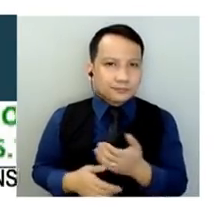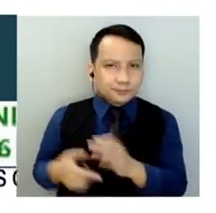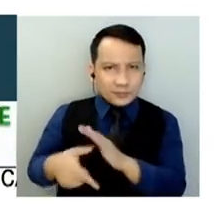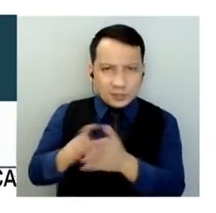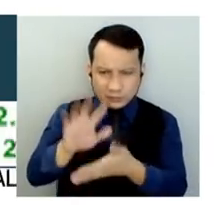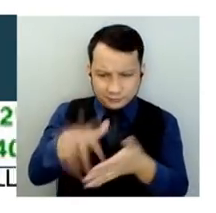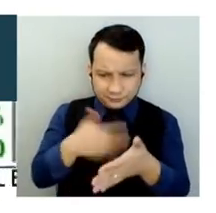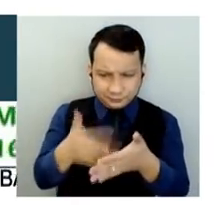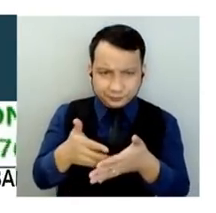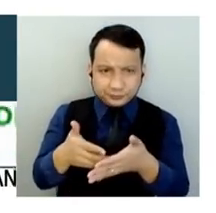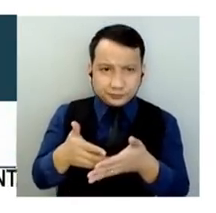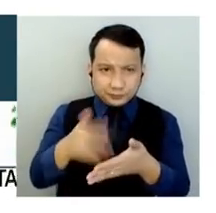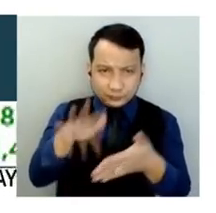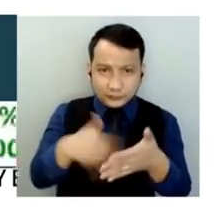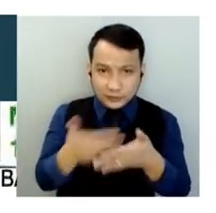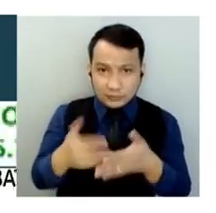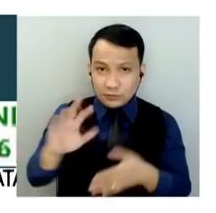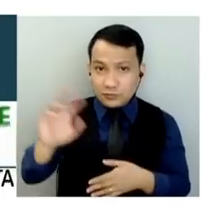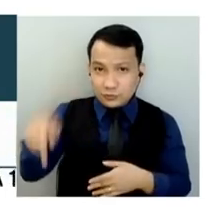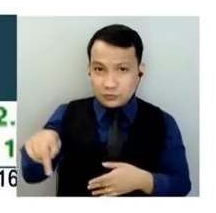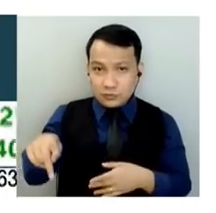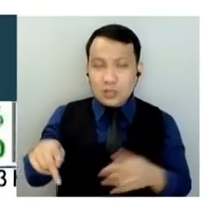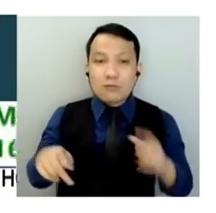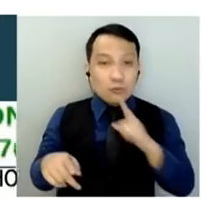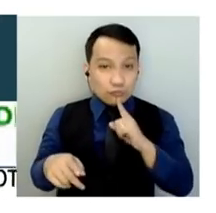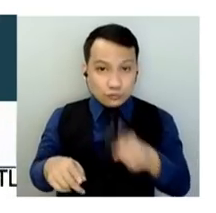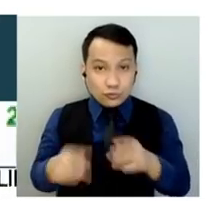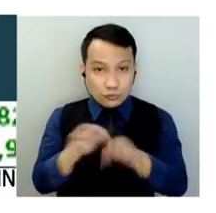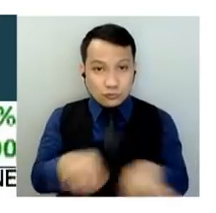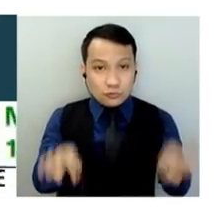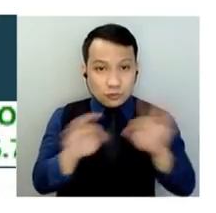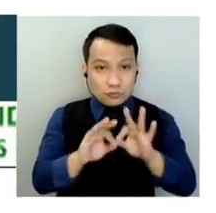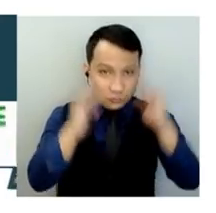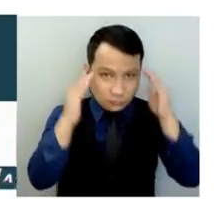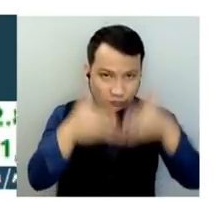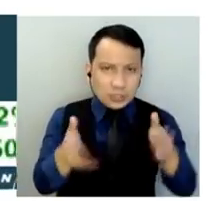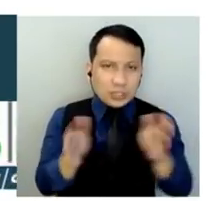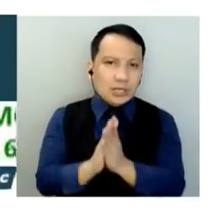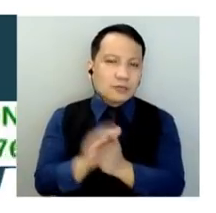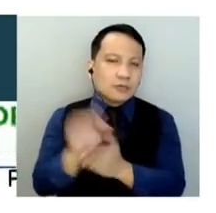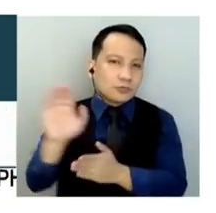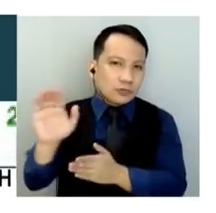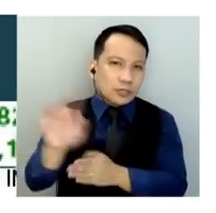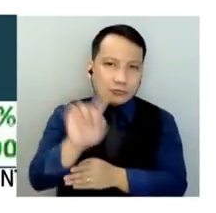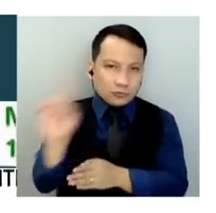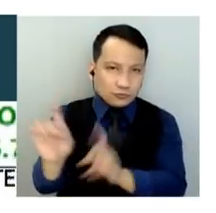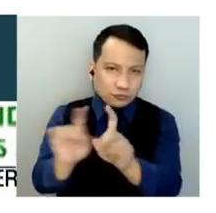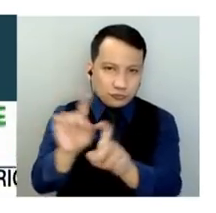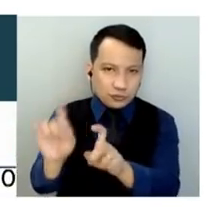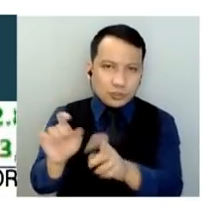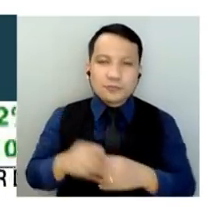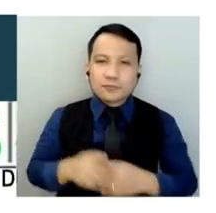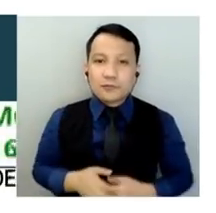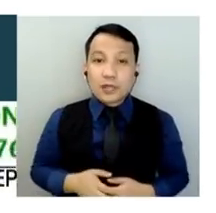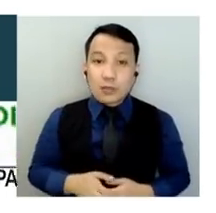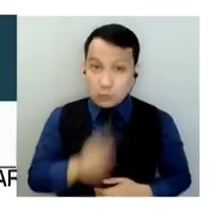schedule for UP, but rest assured, this is something that we will ask. Yeah, because really,